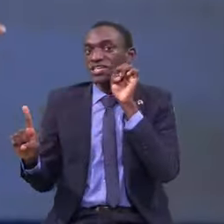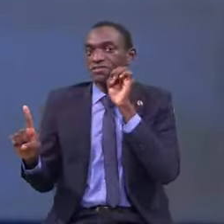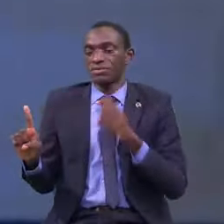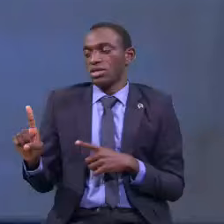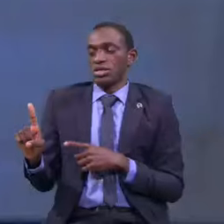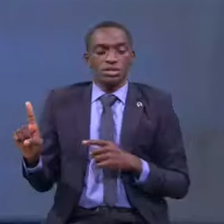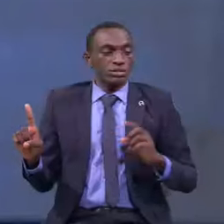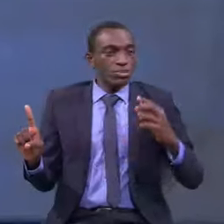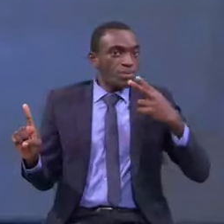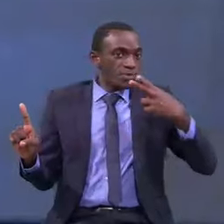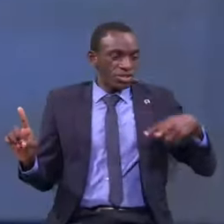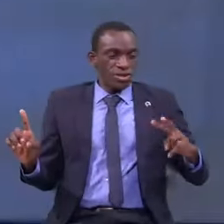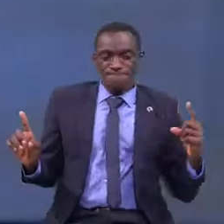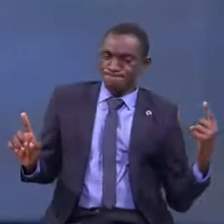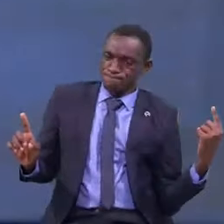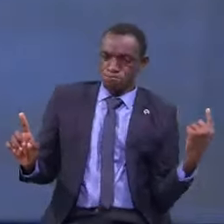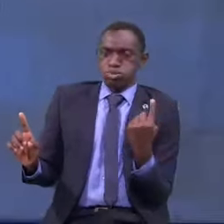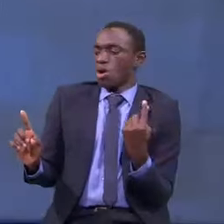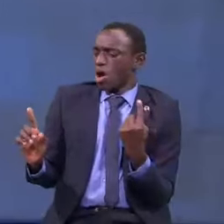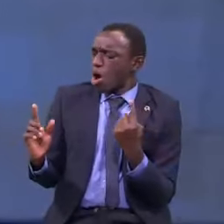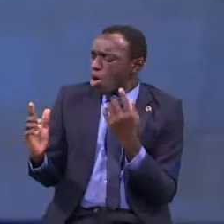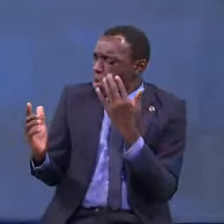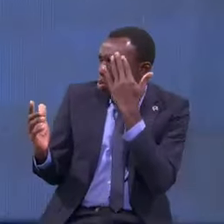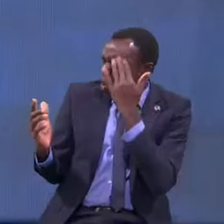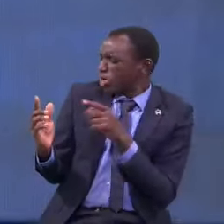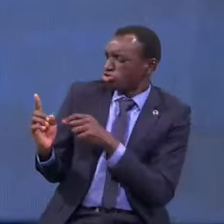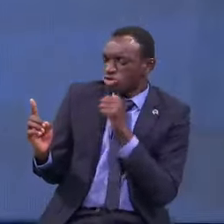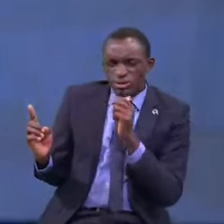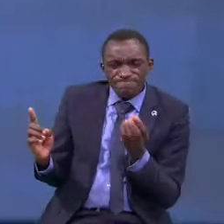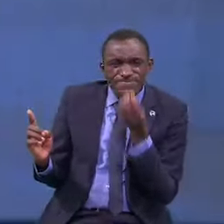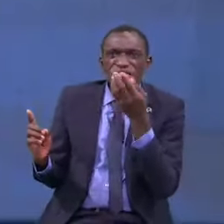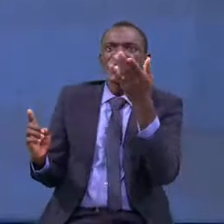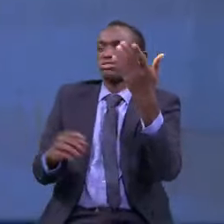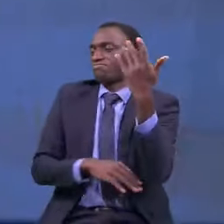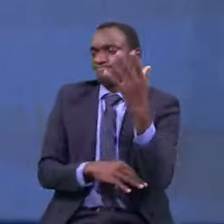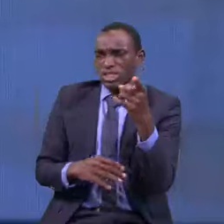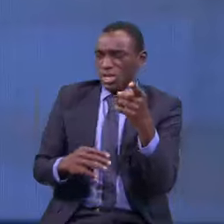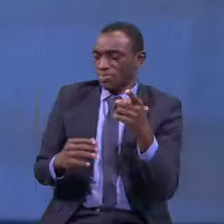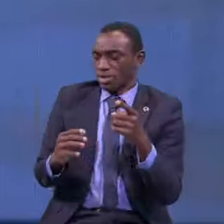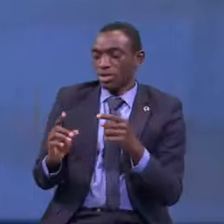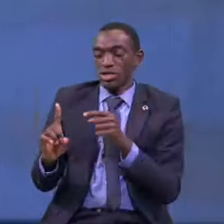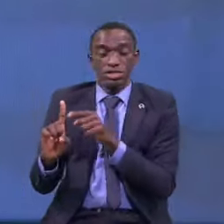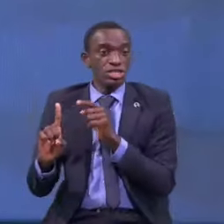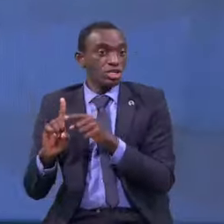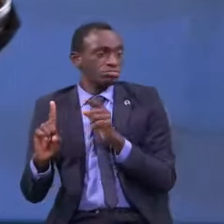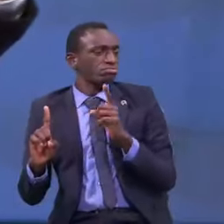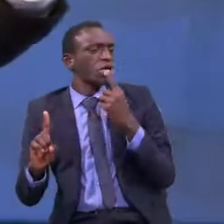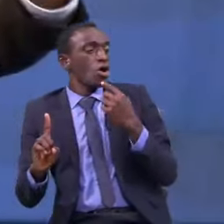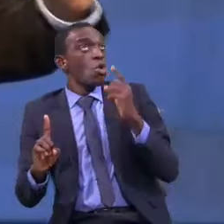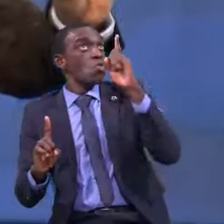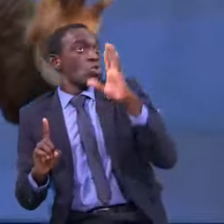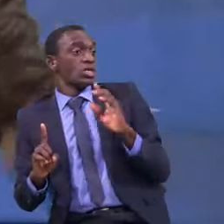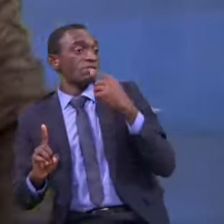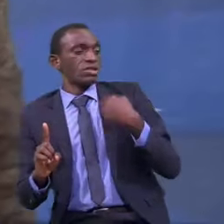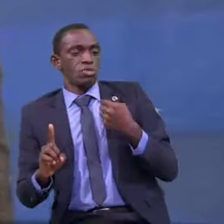And Eve replied, God has said, we must not eat it, and neither must we